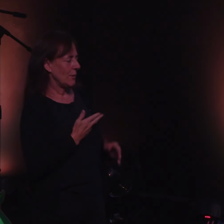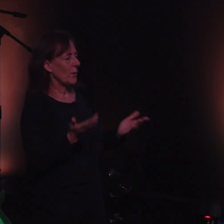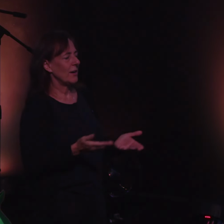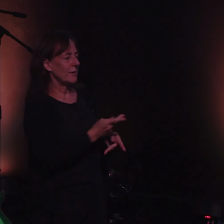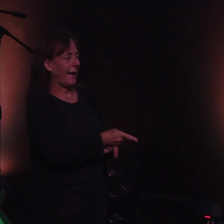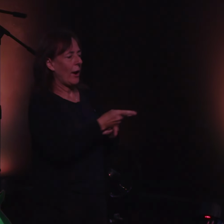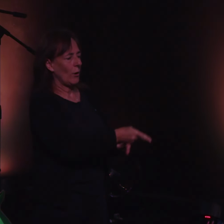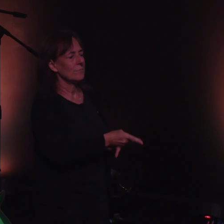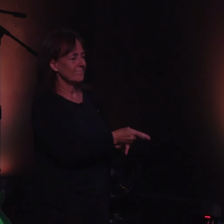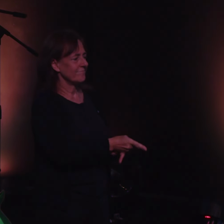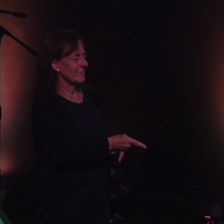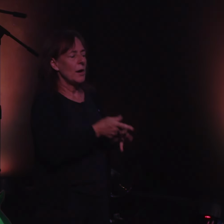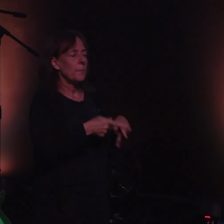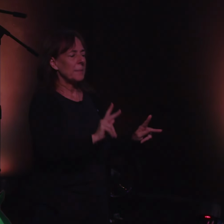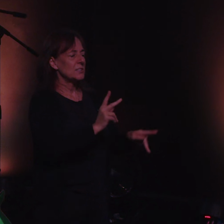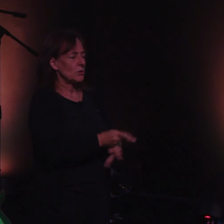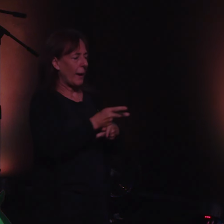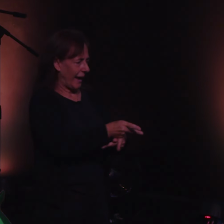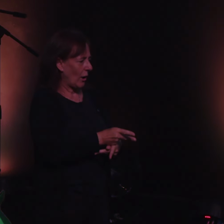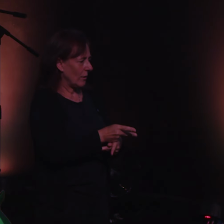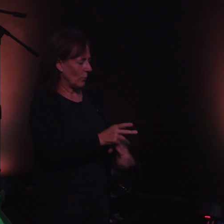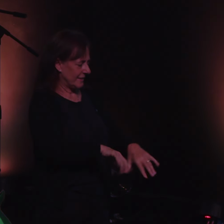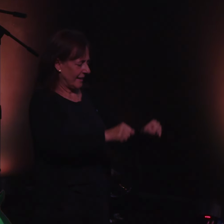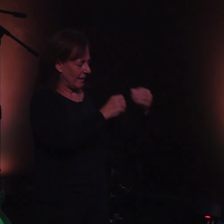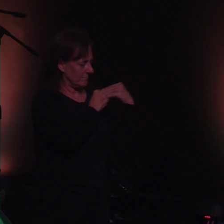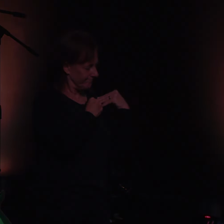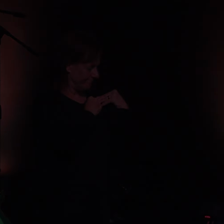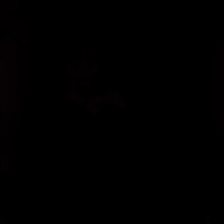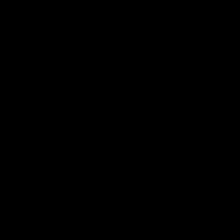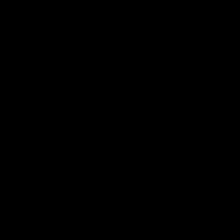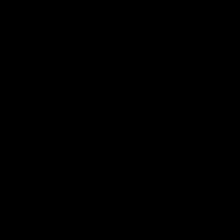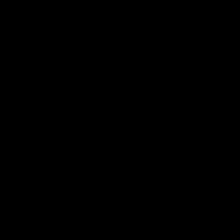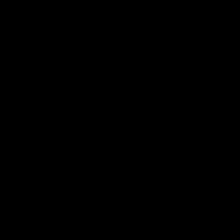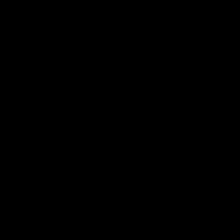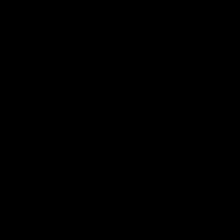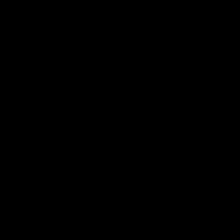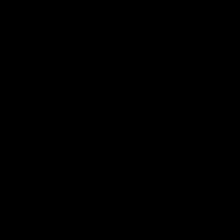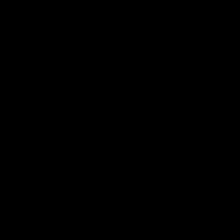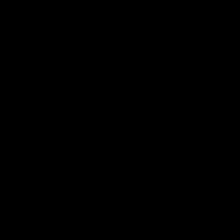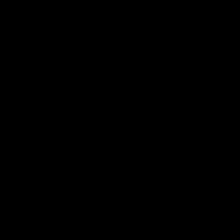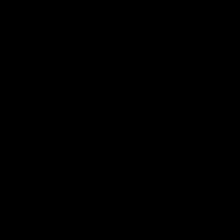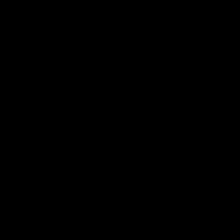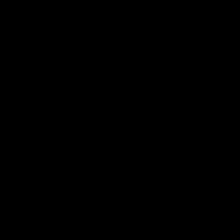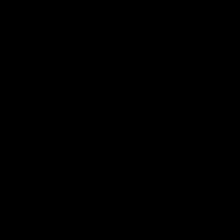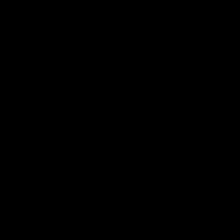here to care for him. Permission to care. Can we take that on together? That's my prayer for us today.